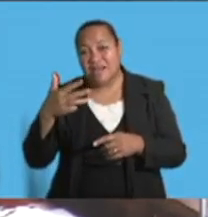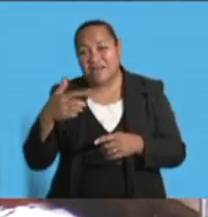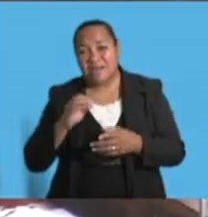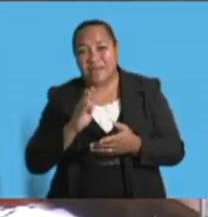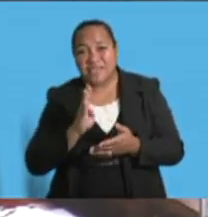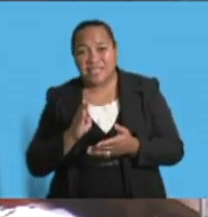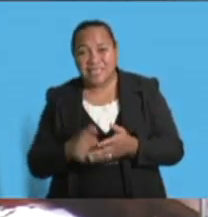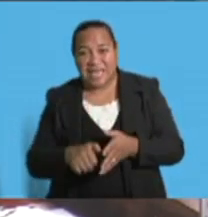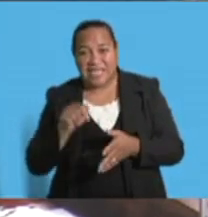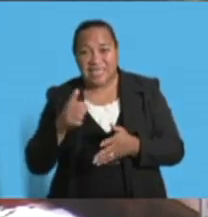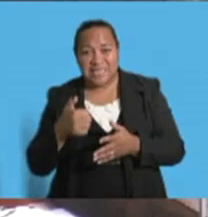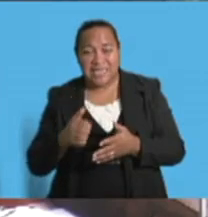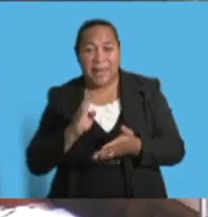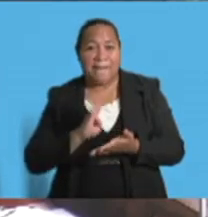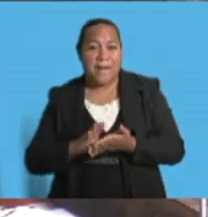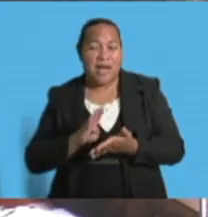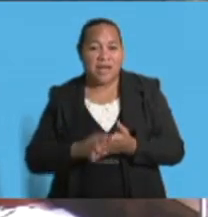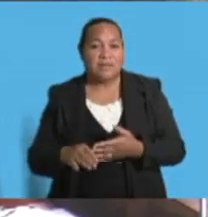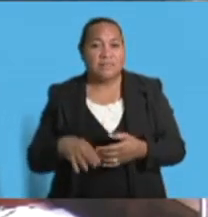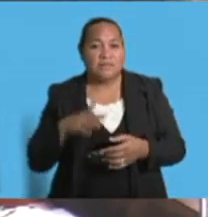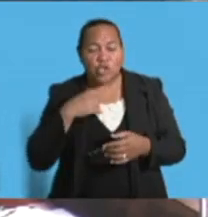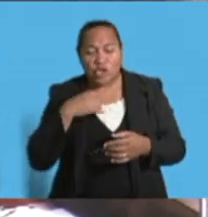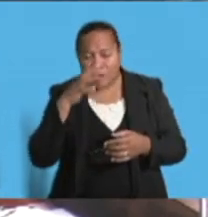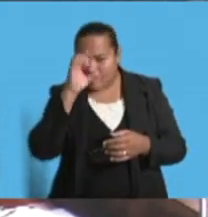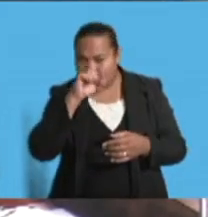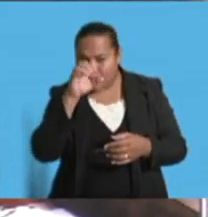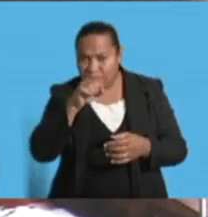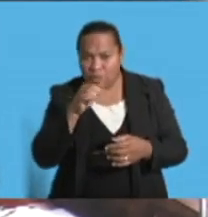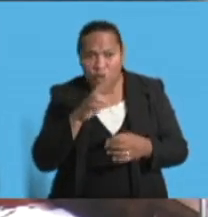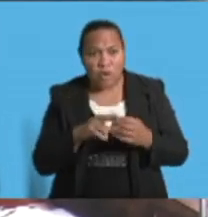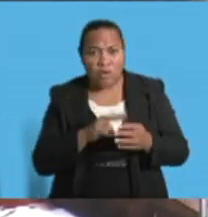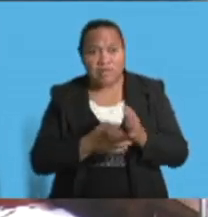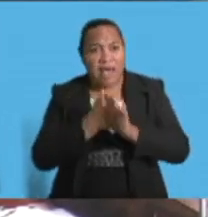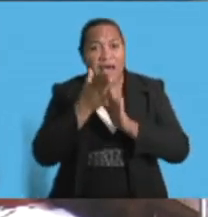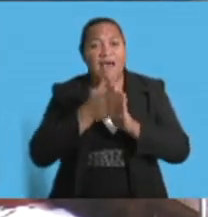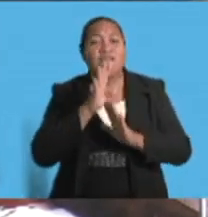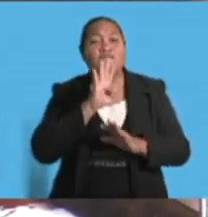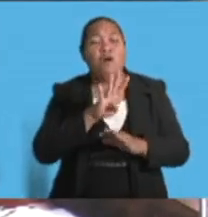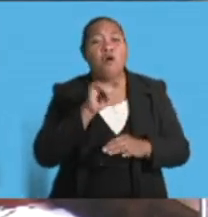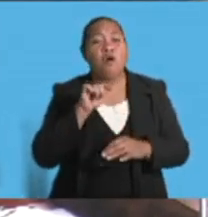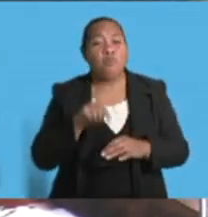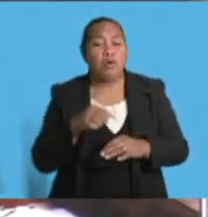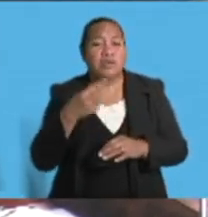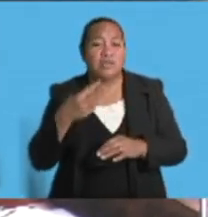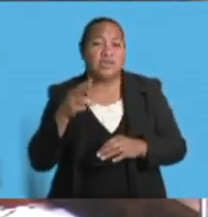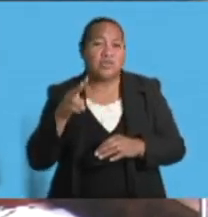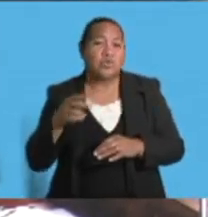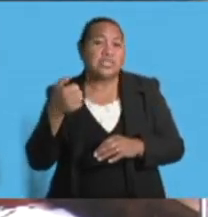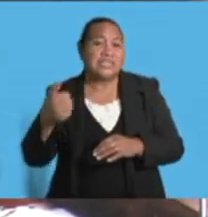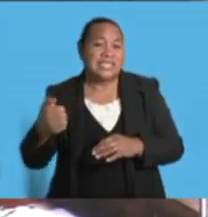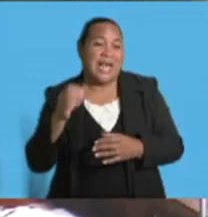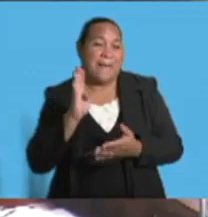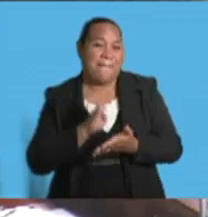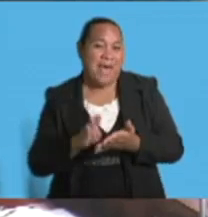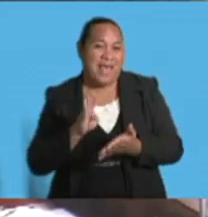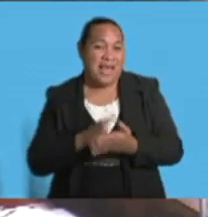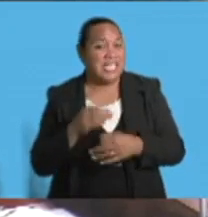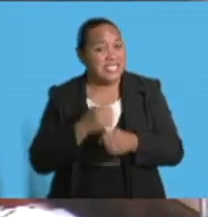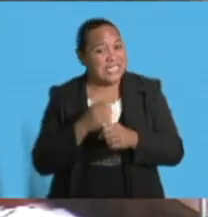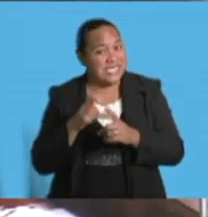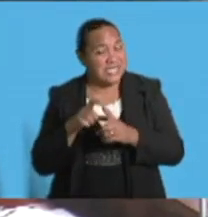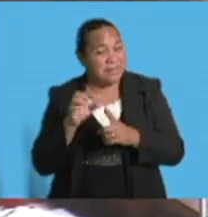in 2018-2019 budget, the revenue projection is at a record high of 4.236 billion. And the GDP is a record high